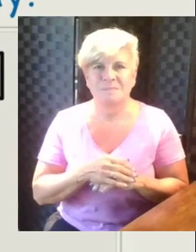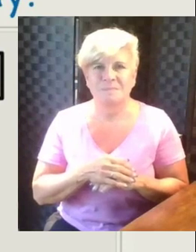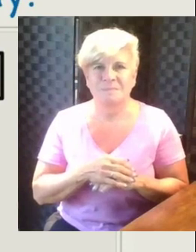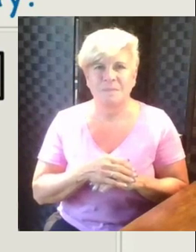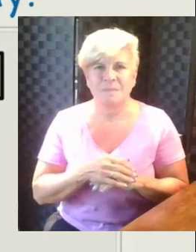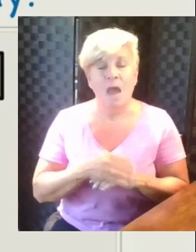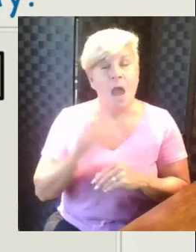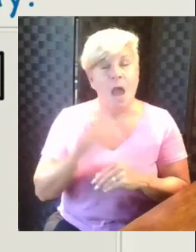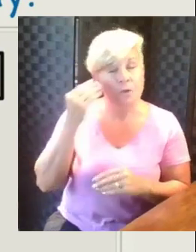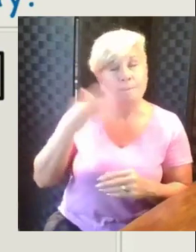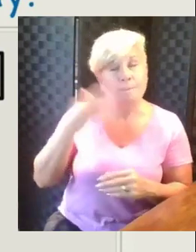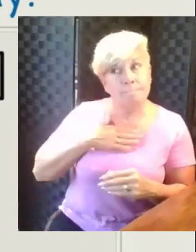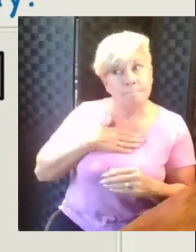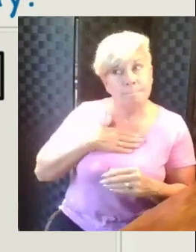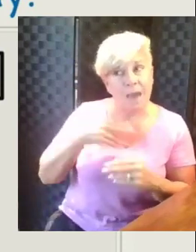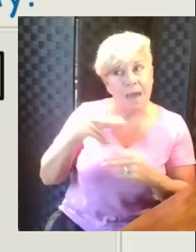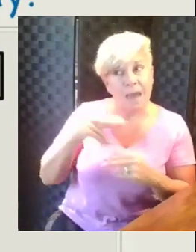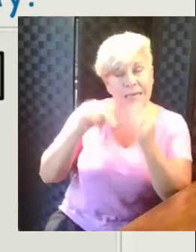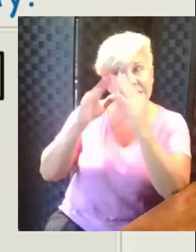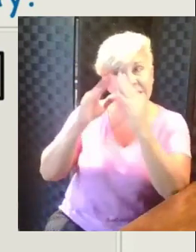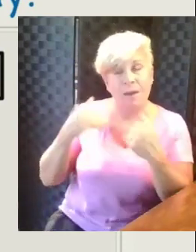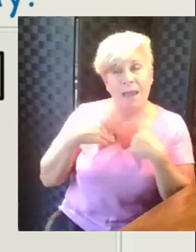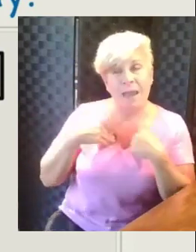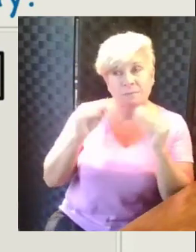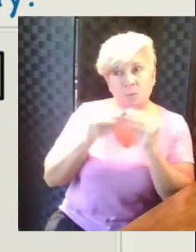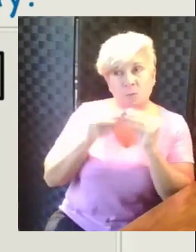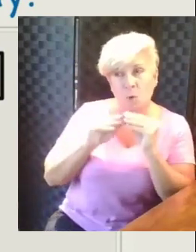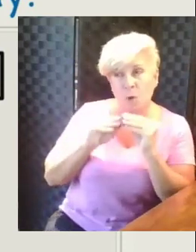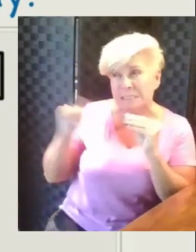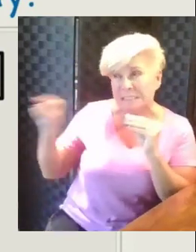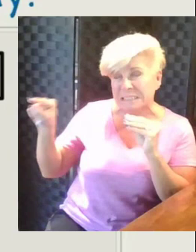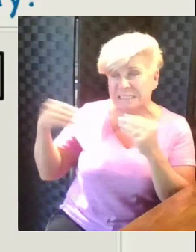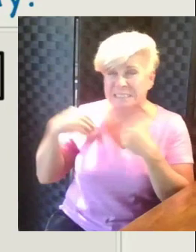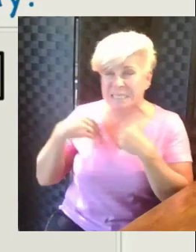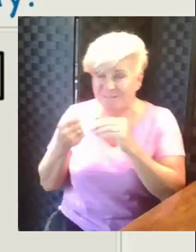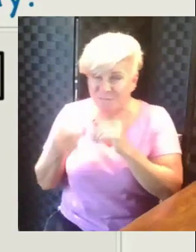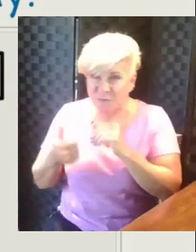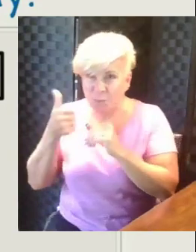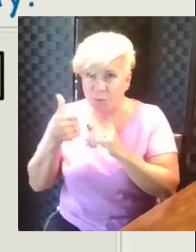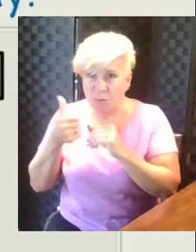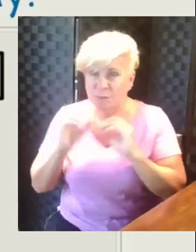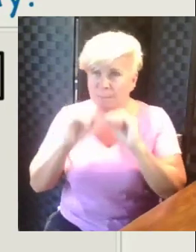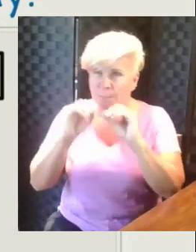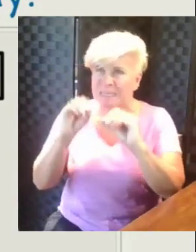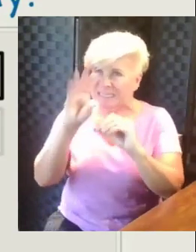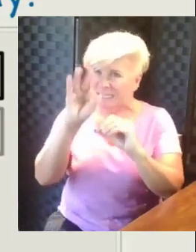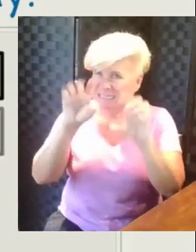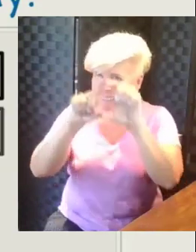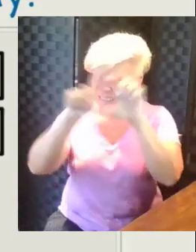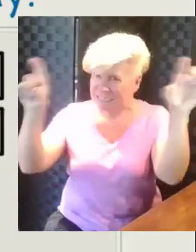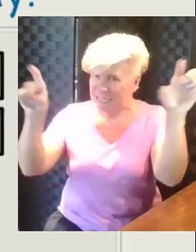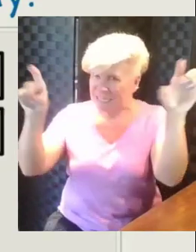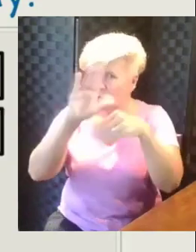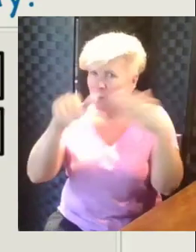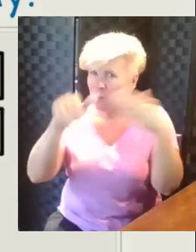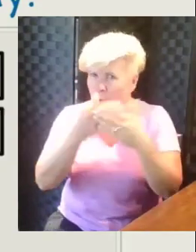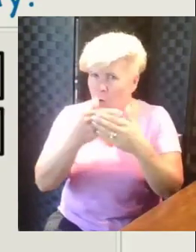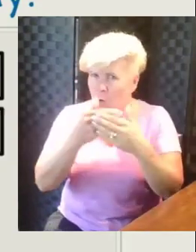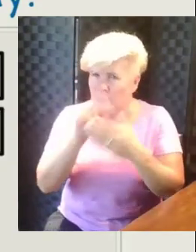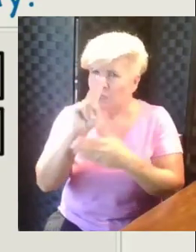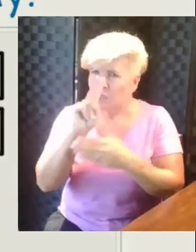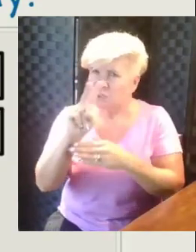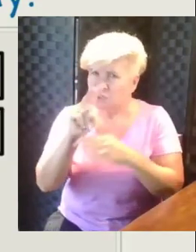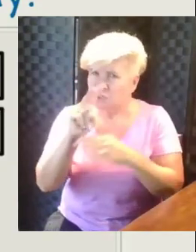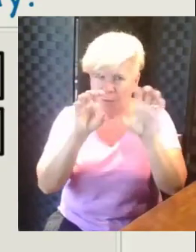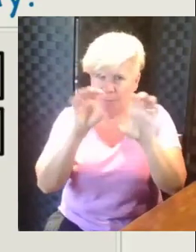I know my tower has more, Ian's has fewer, so I'm going to put 19 as the whole. For the two